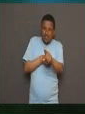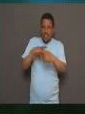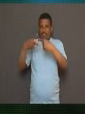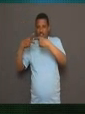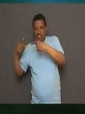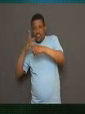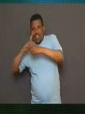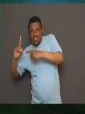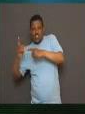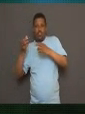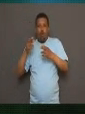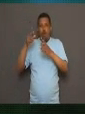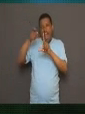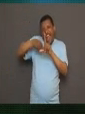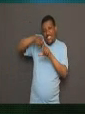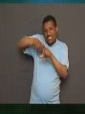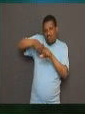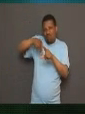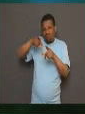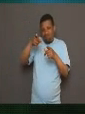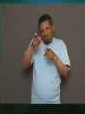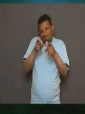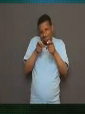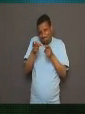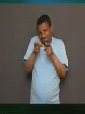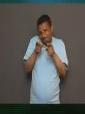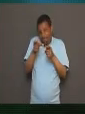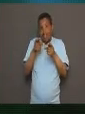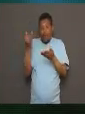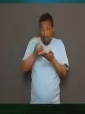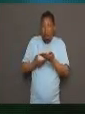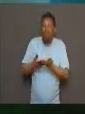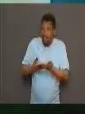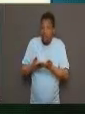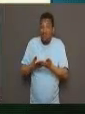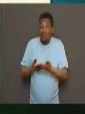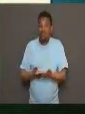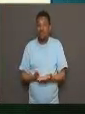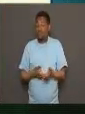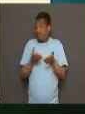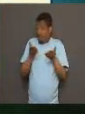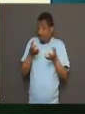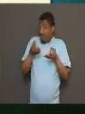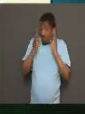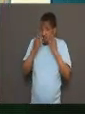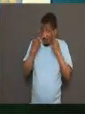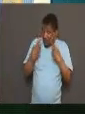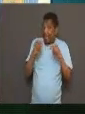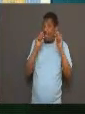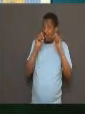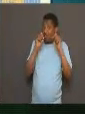direction or angle proportions of a map. If you try